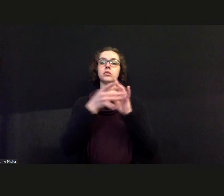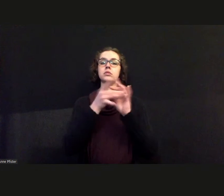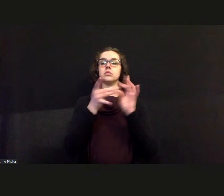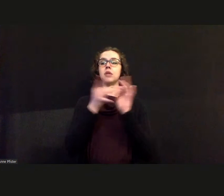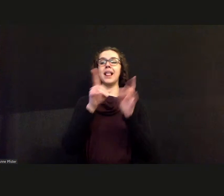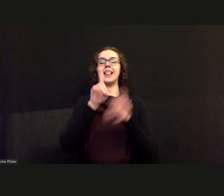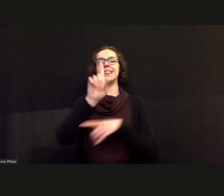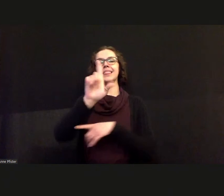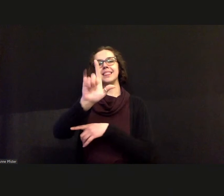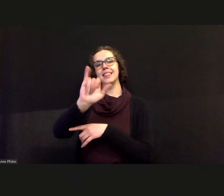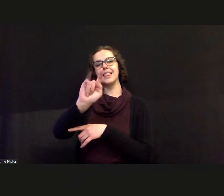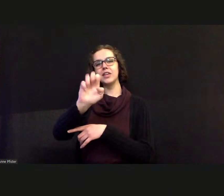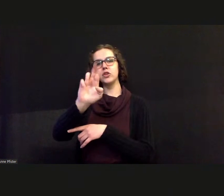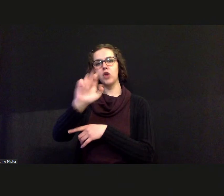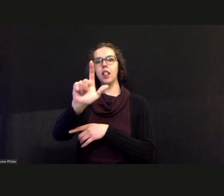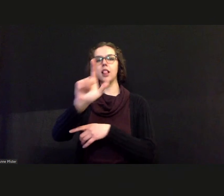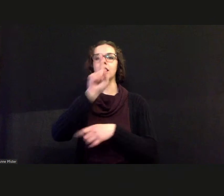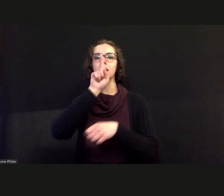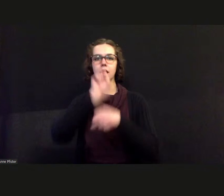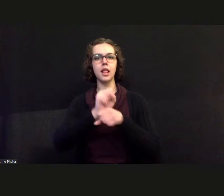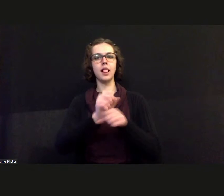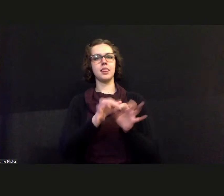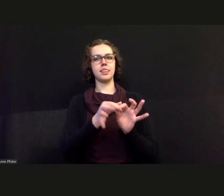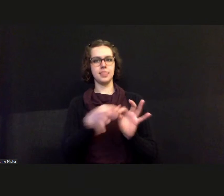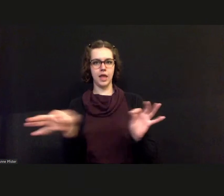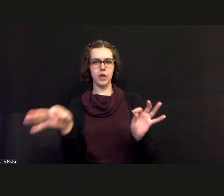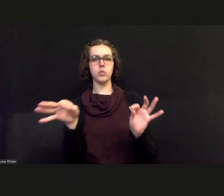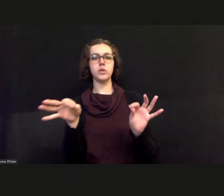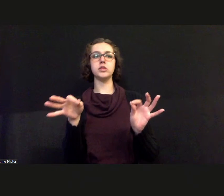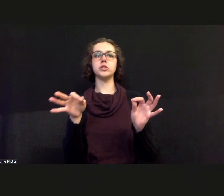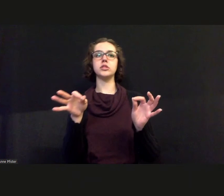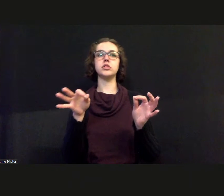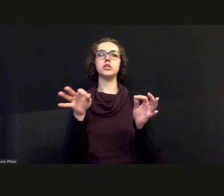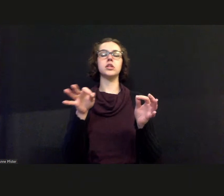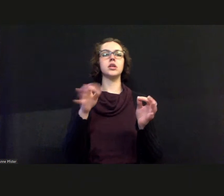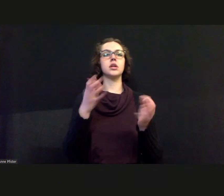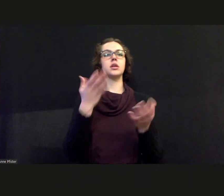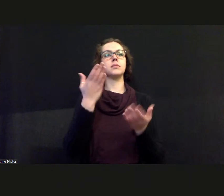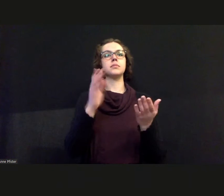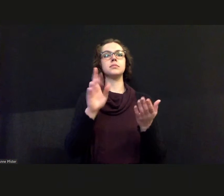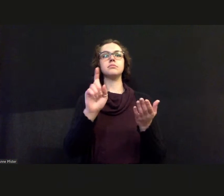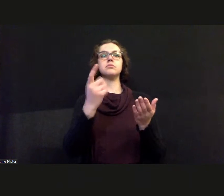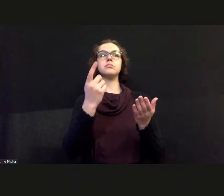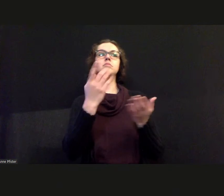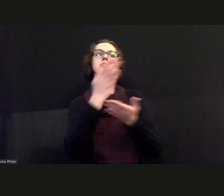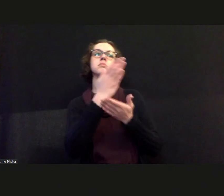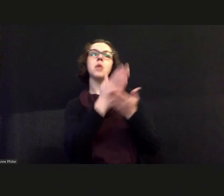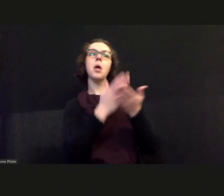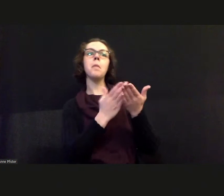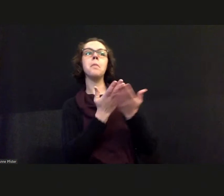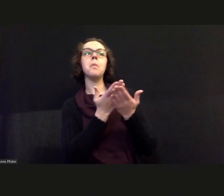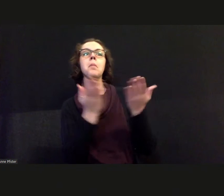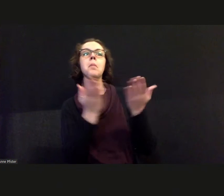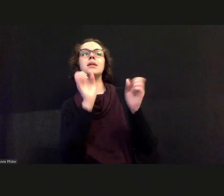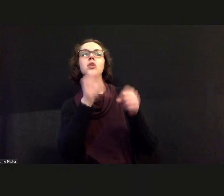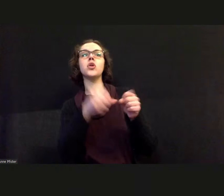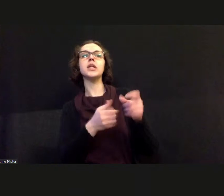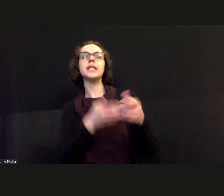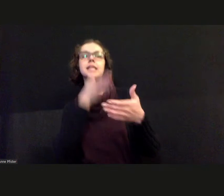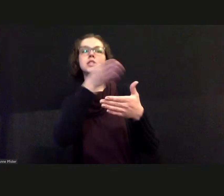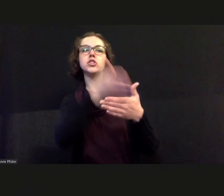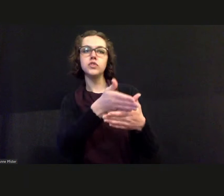language, whether there might be also an issue of just simple prejudice that might interfere with understanding,